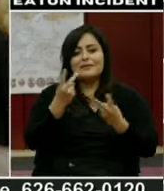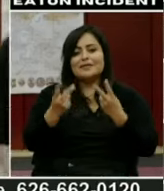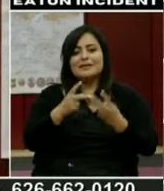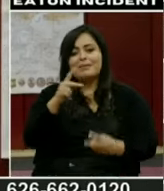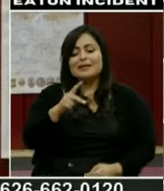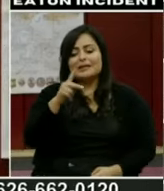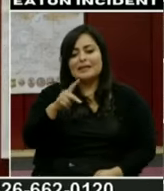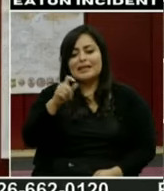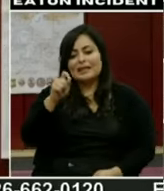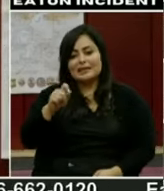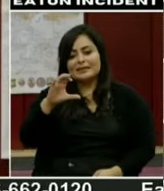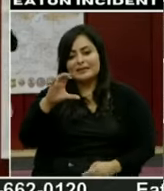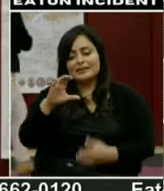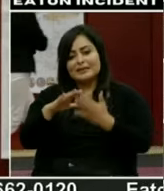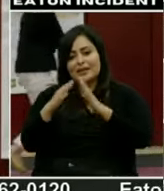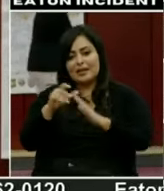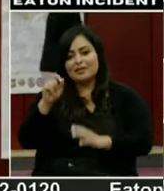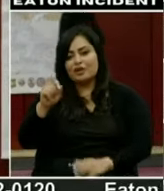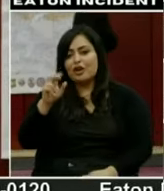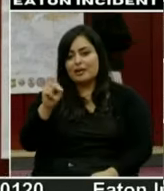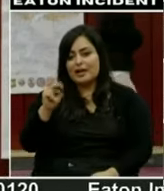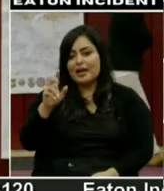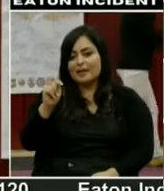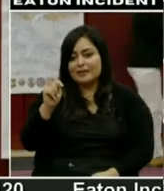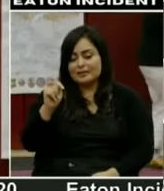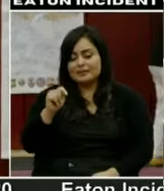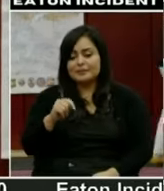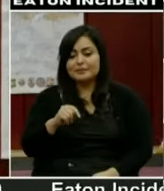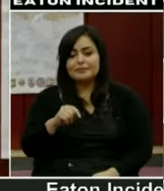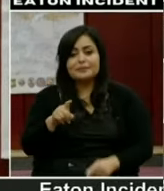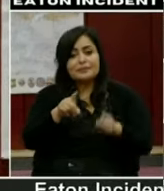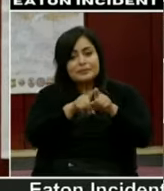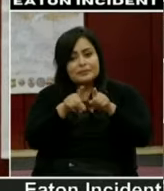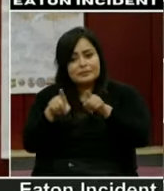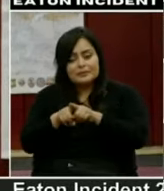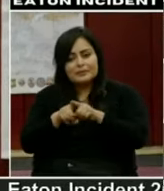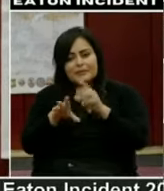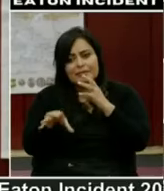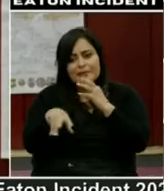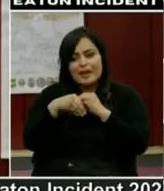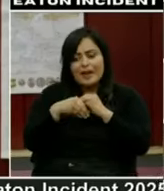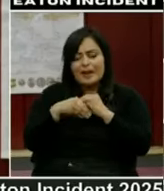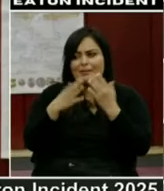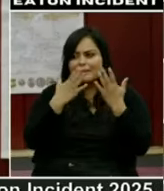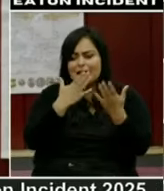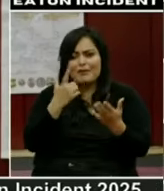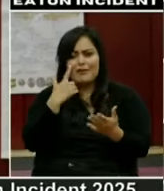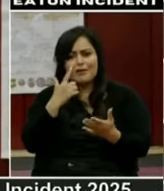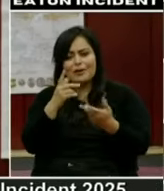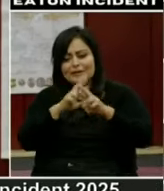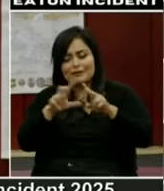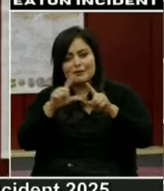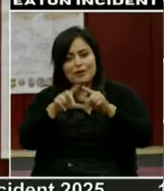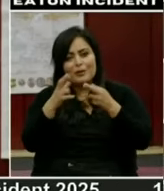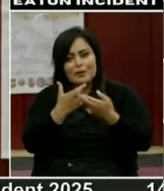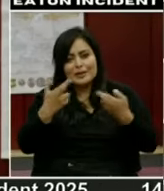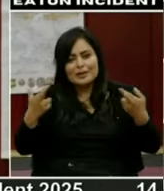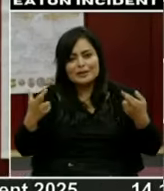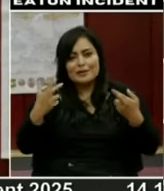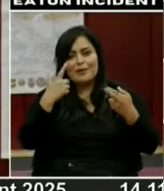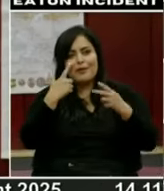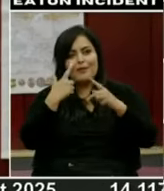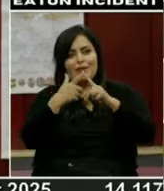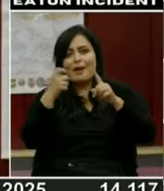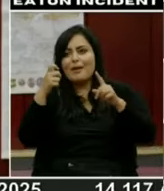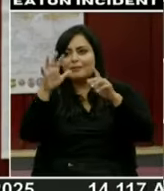www.cityofpasadena.net. On the fire front, I'm so thankful for the support from resources all over the Western United